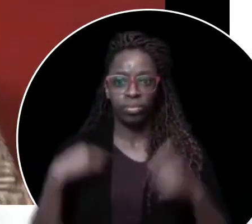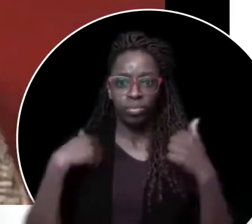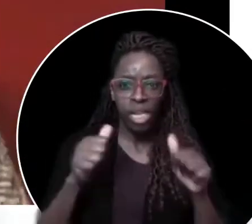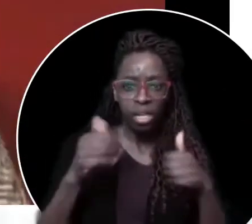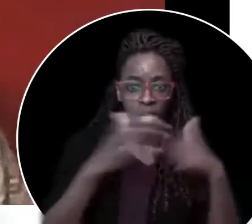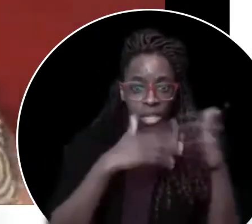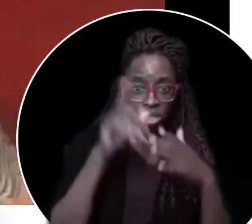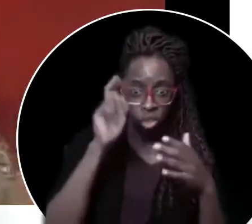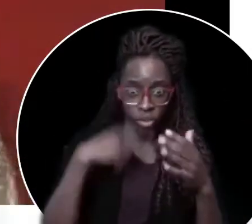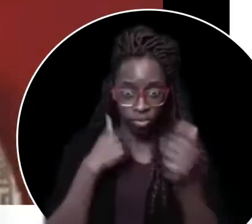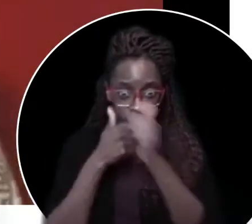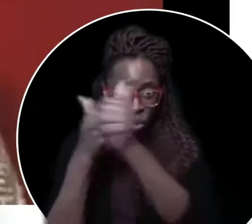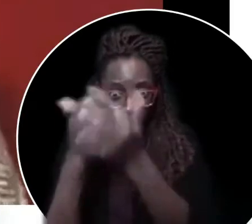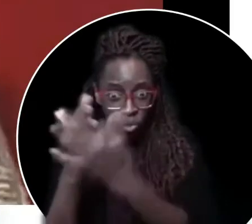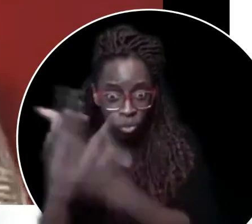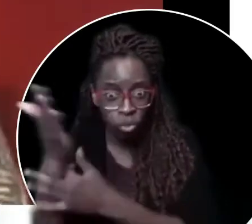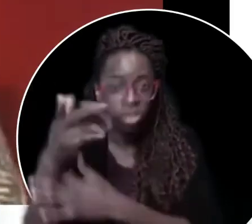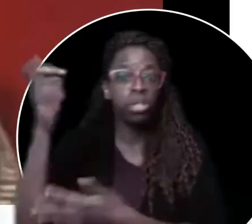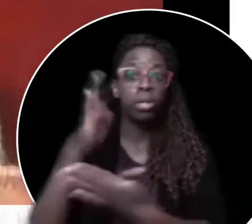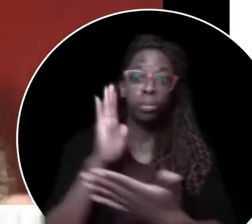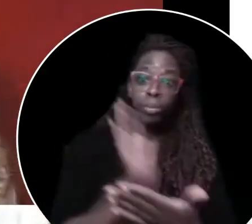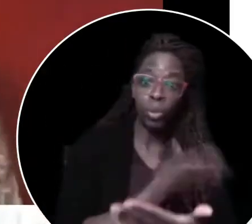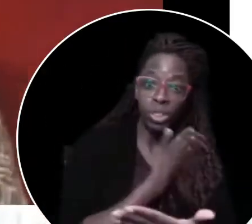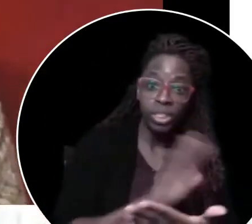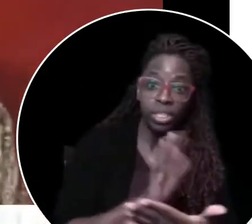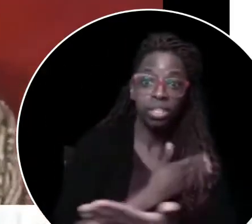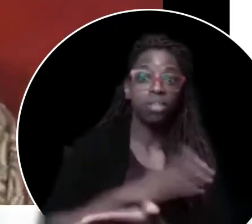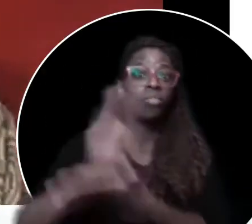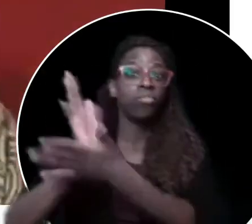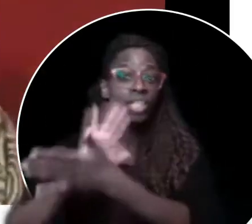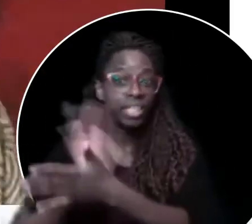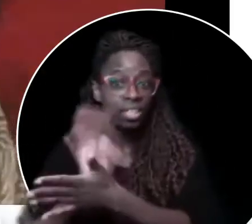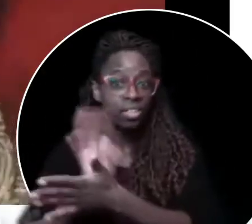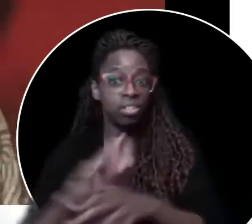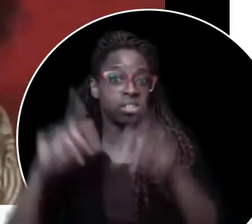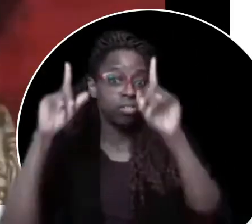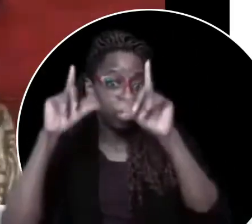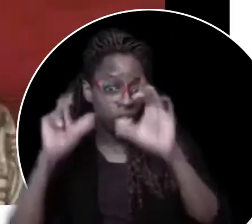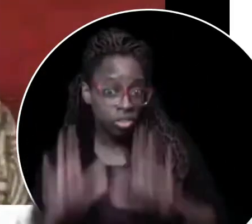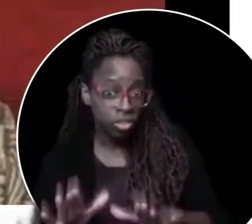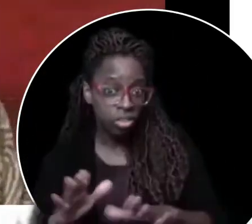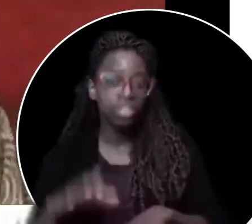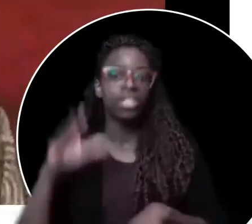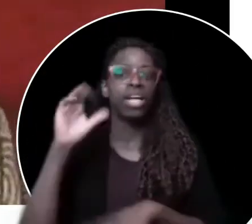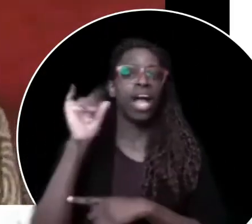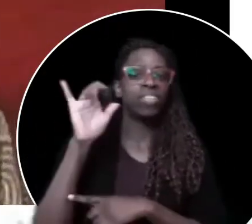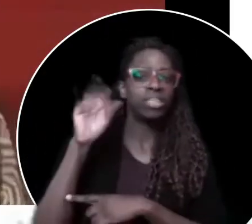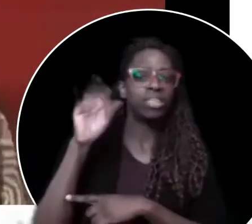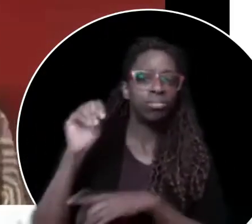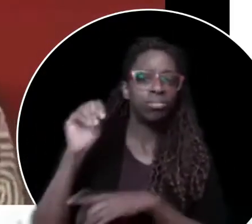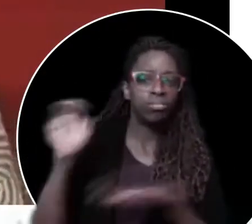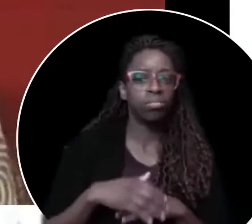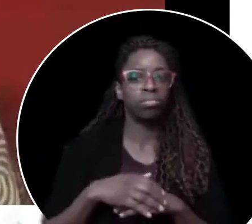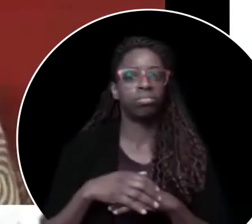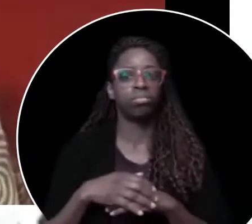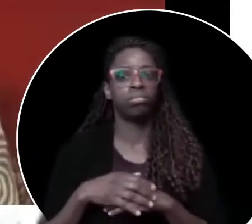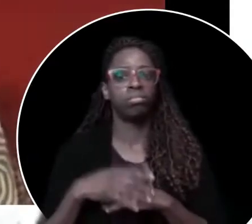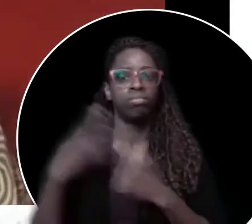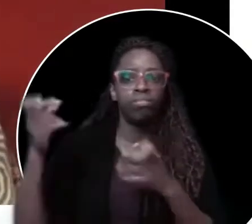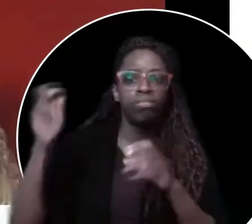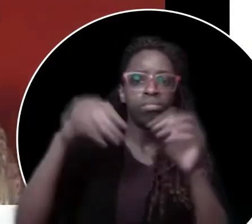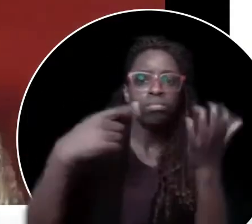put in connection people with themselves, but also with each other.